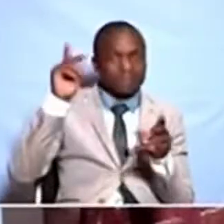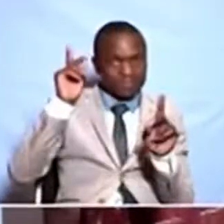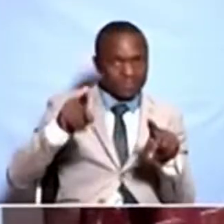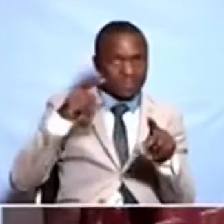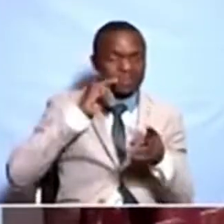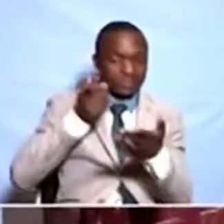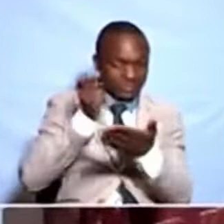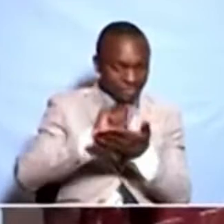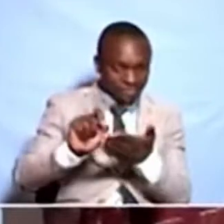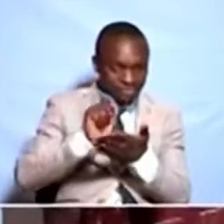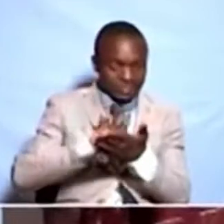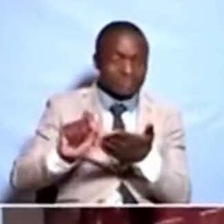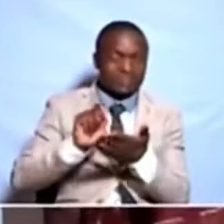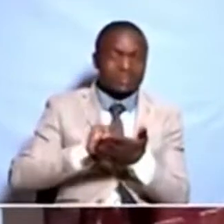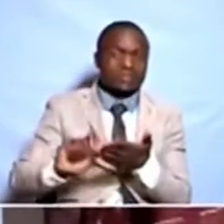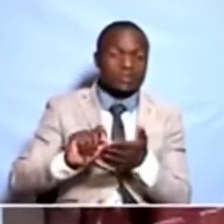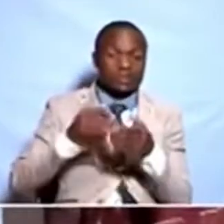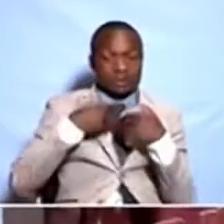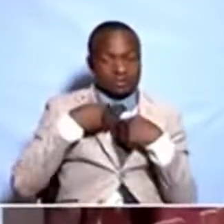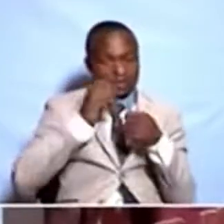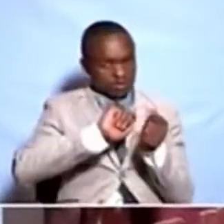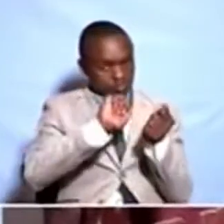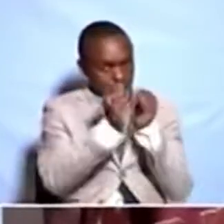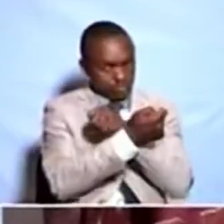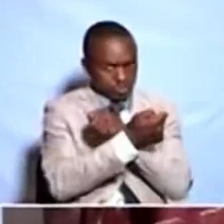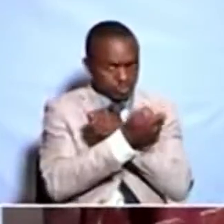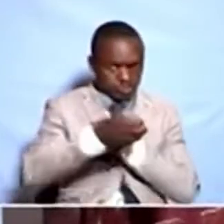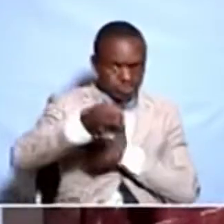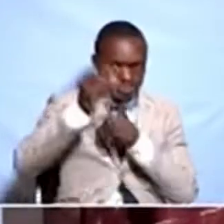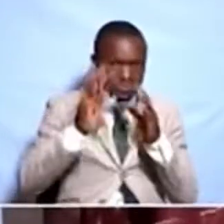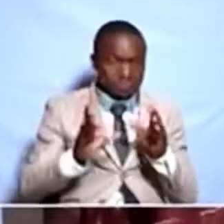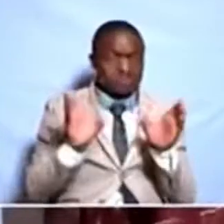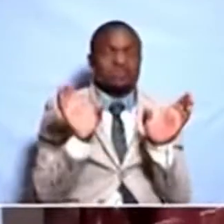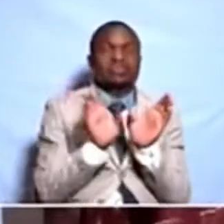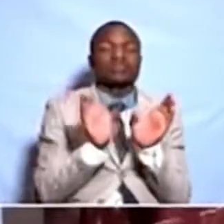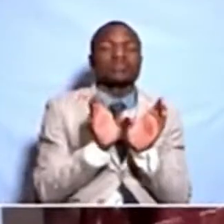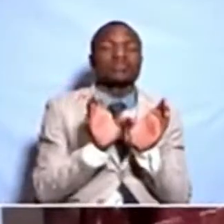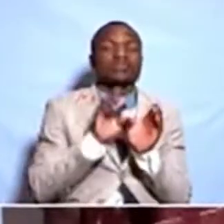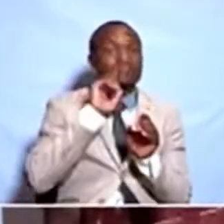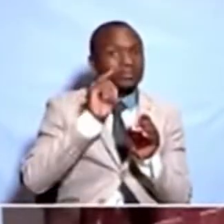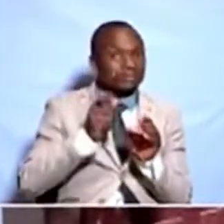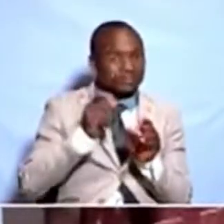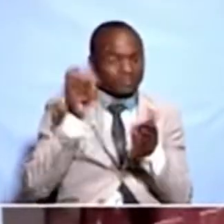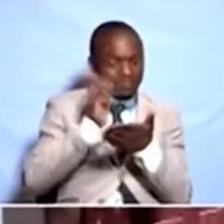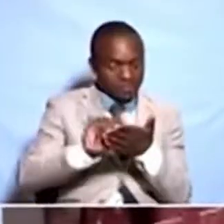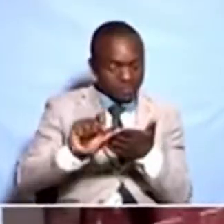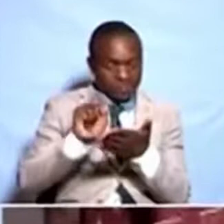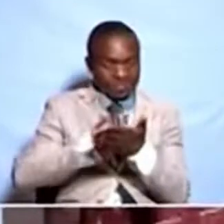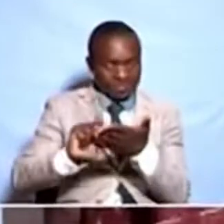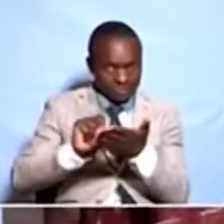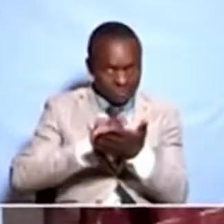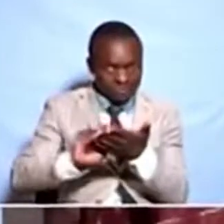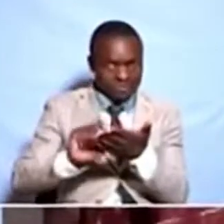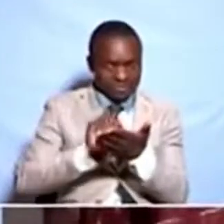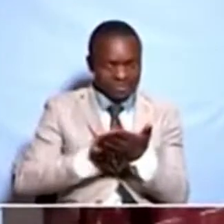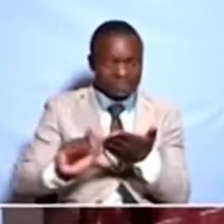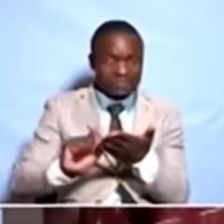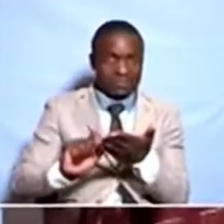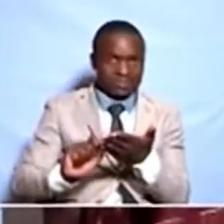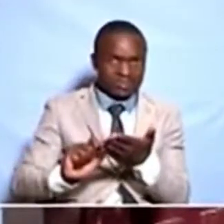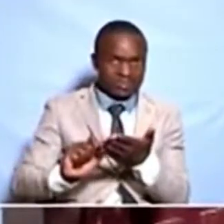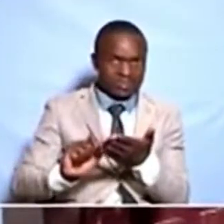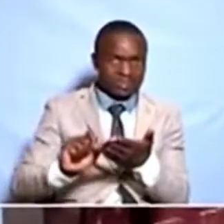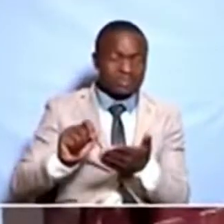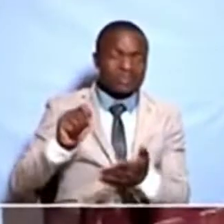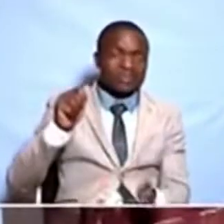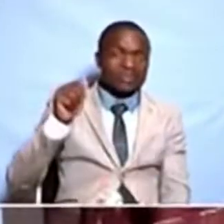affidavit. Then we have the change of ownership certificate, which also should be filled in, and the